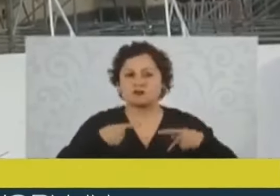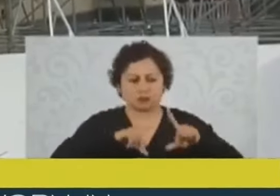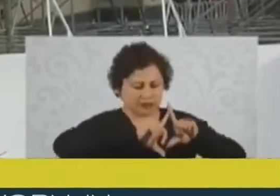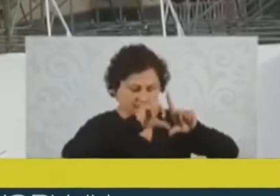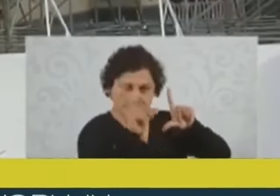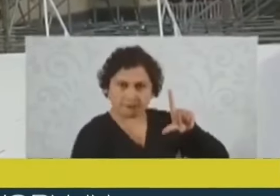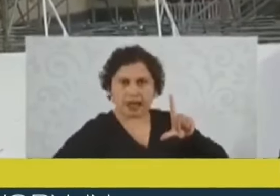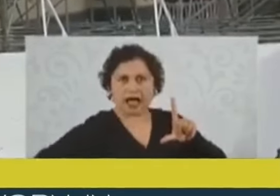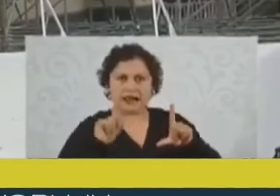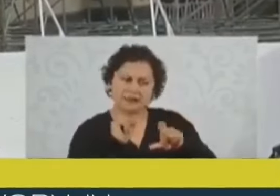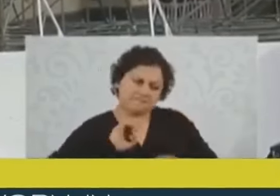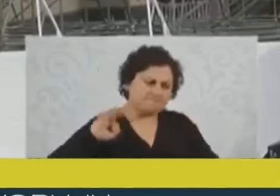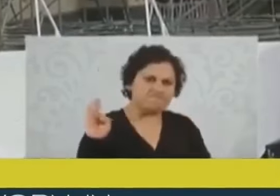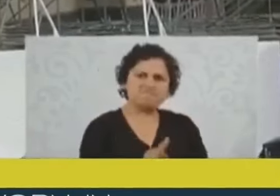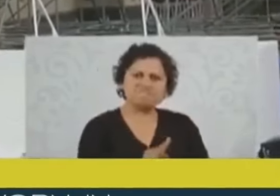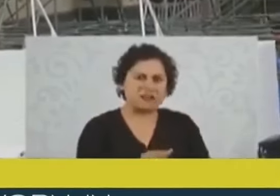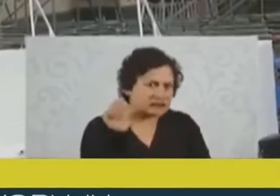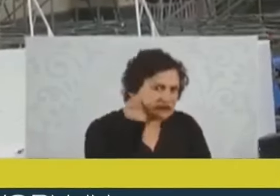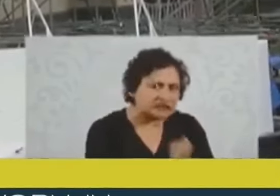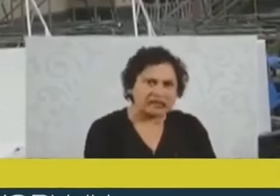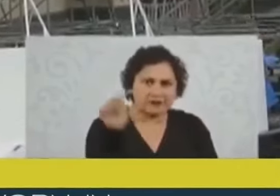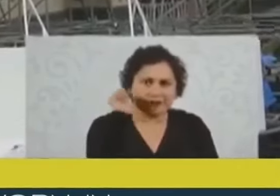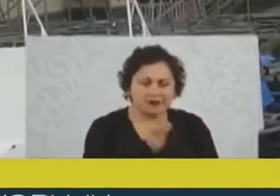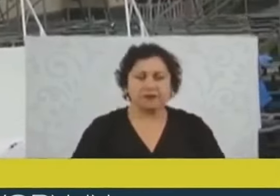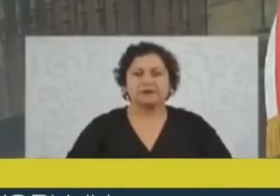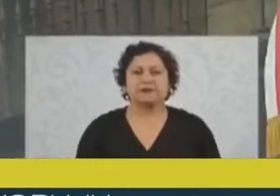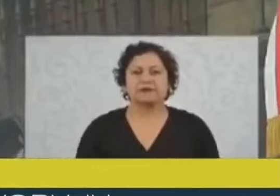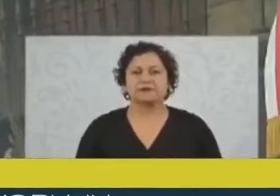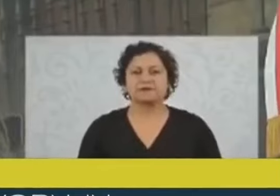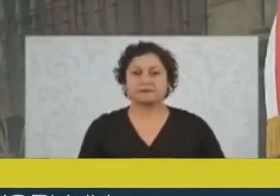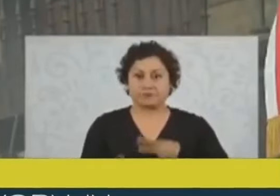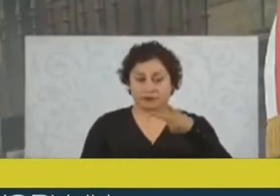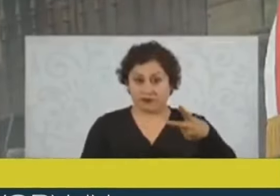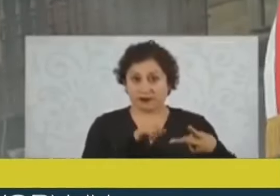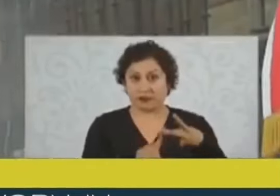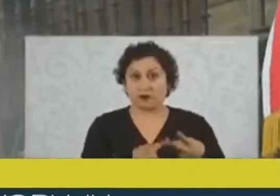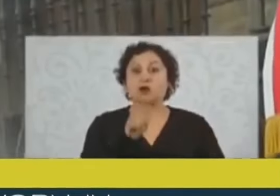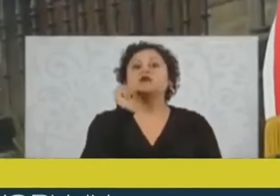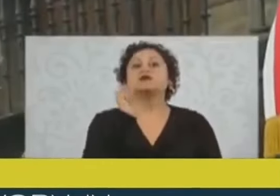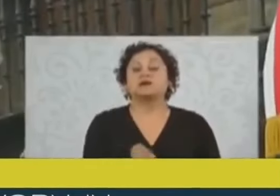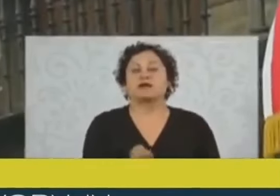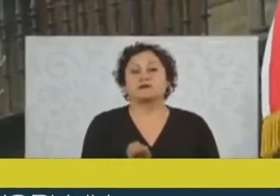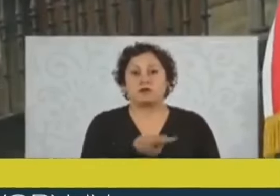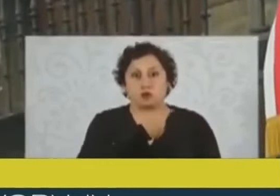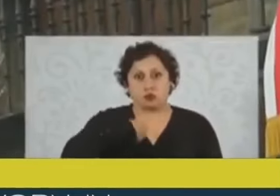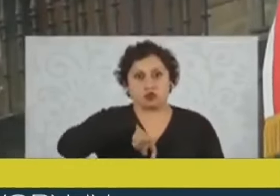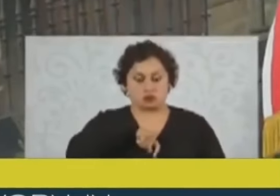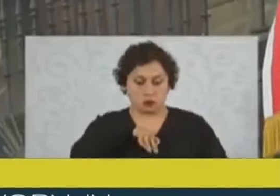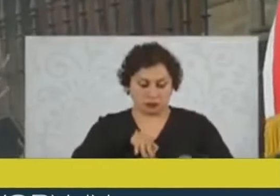the people and the nation. Two, we will rule